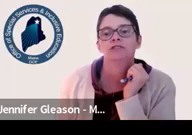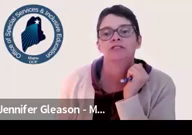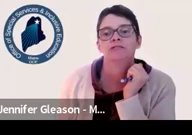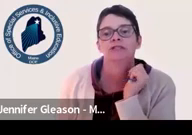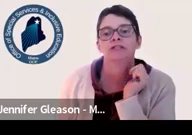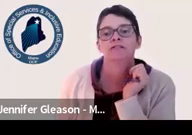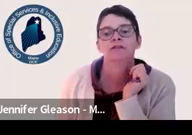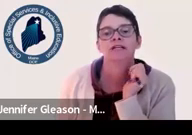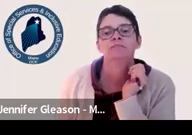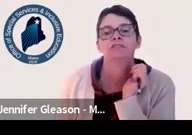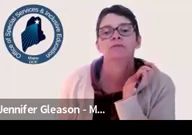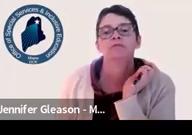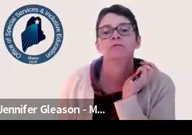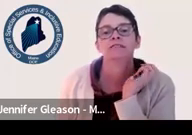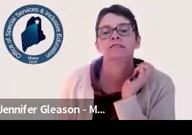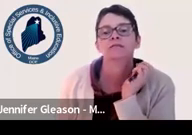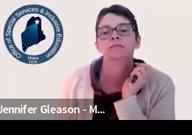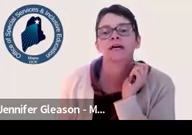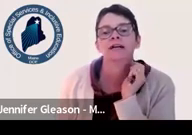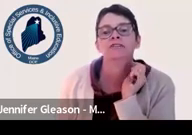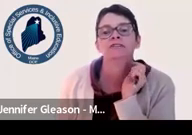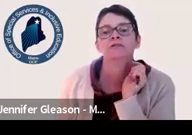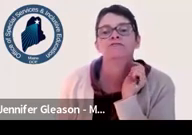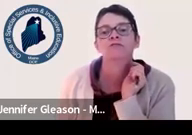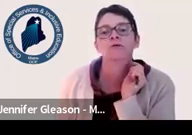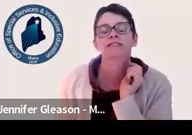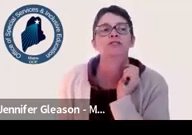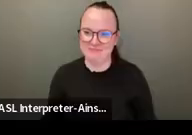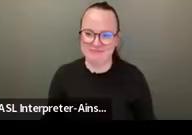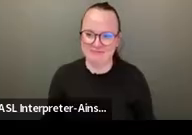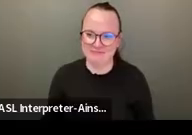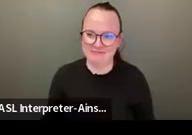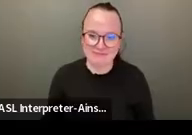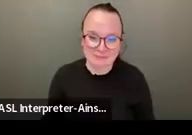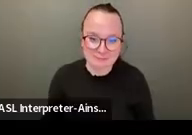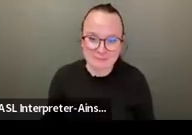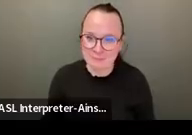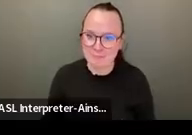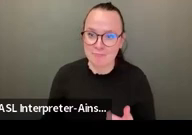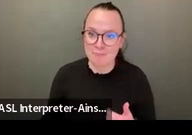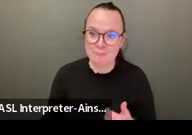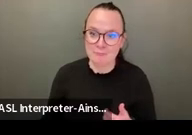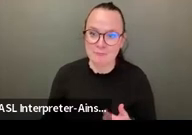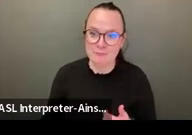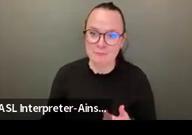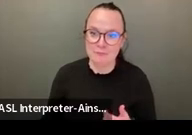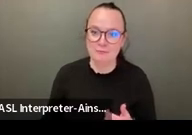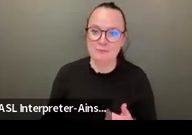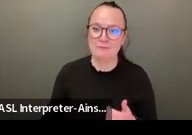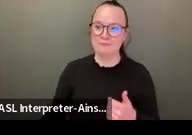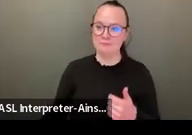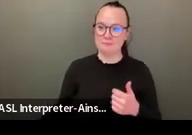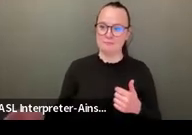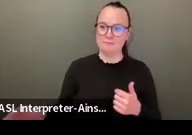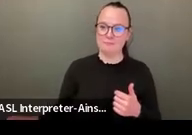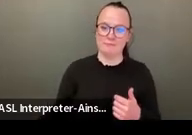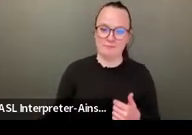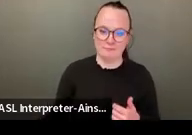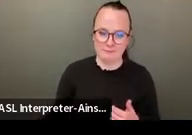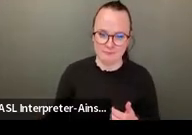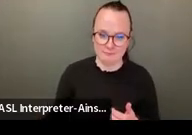Jennifer demonstrates the ability to rhyme simple one-syllable patterns with 42% accuracy. There we go.